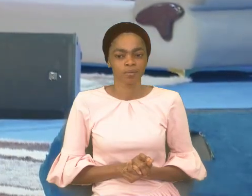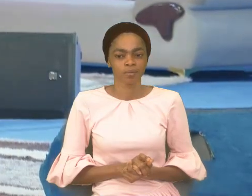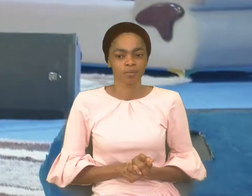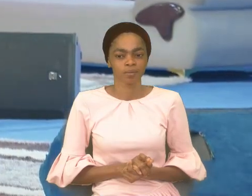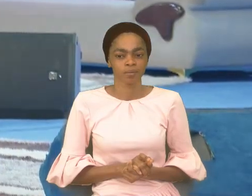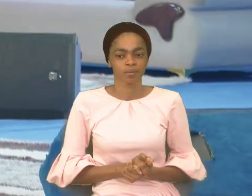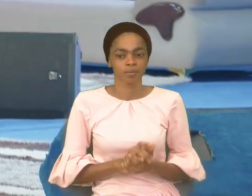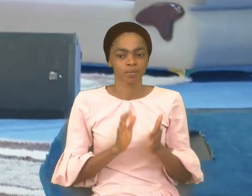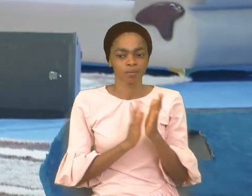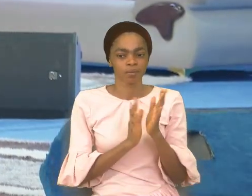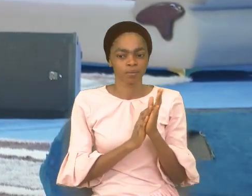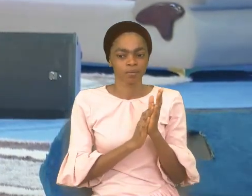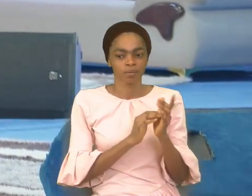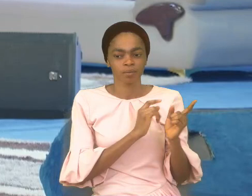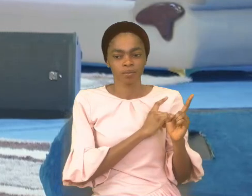Praise the Lord.